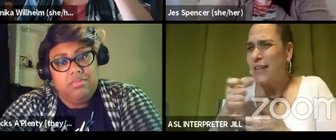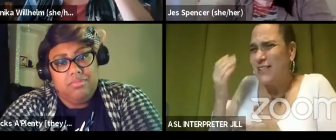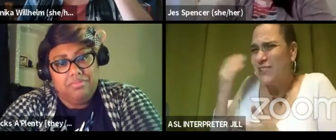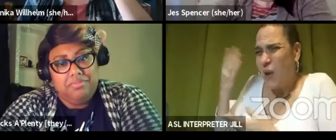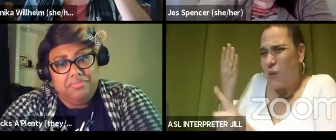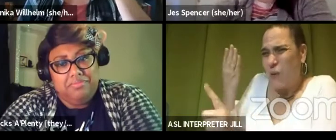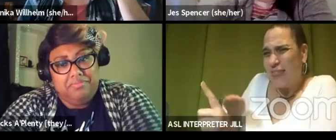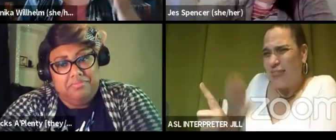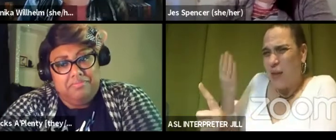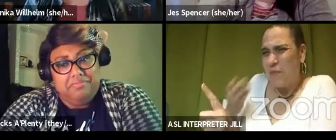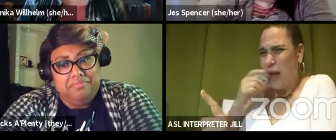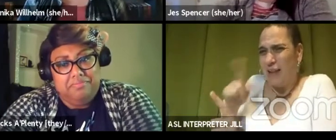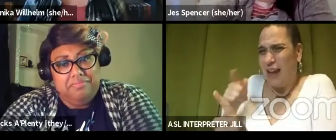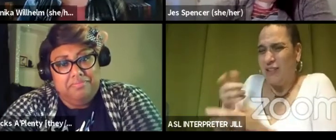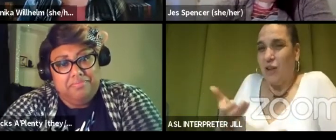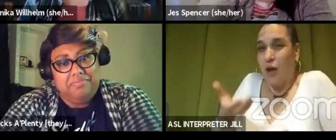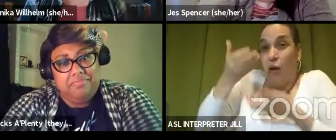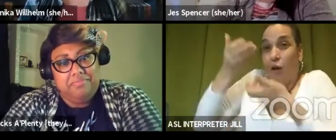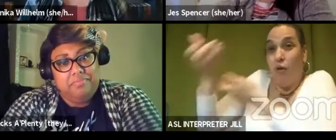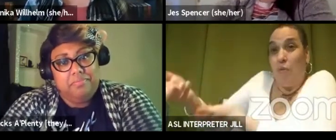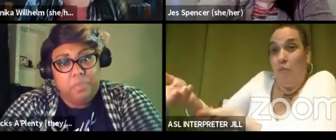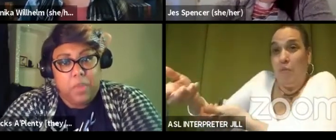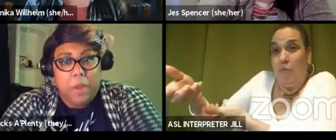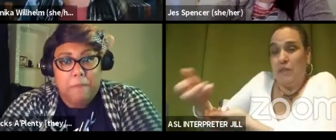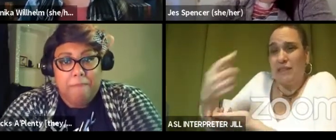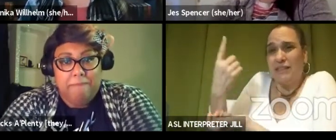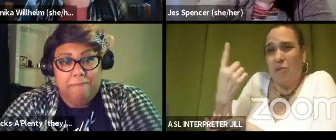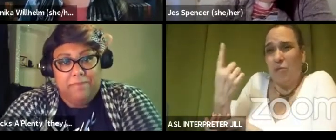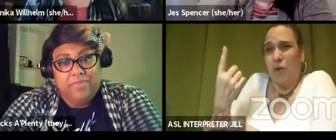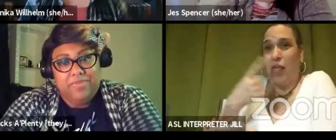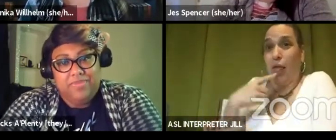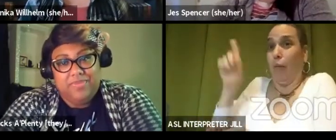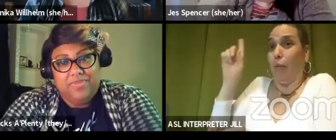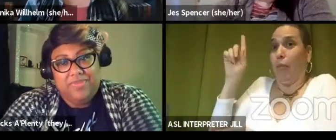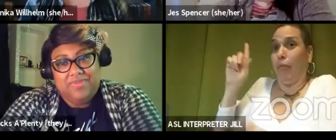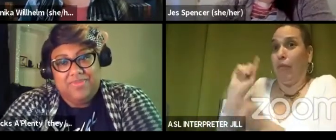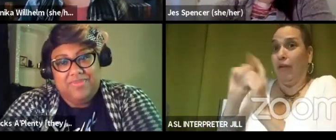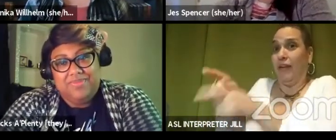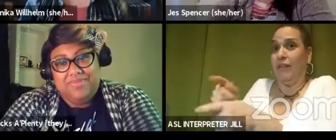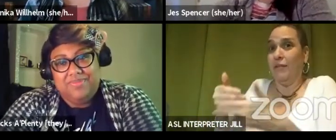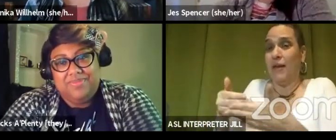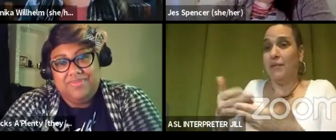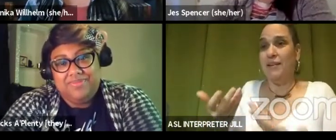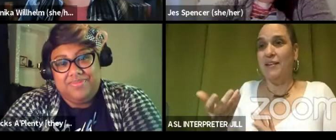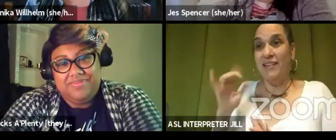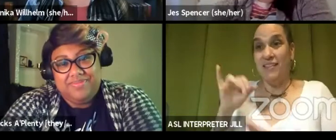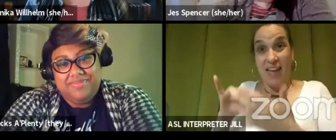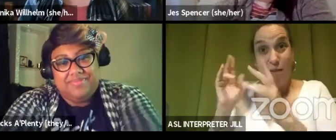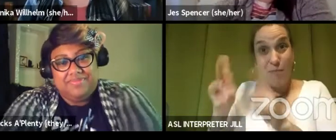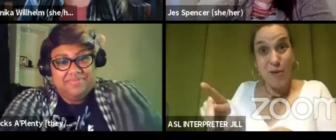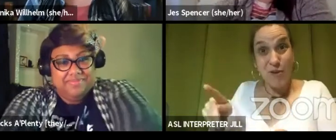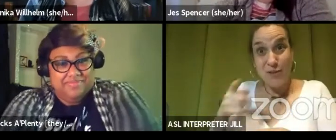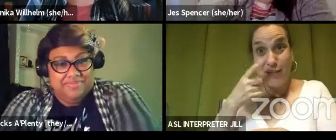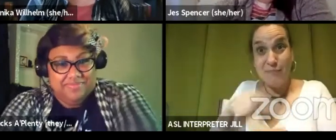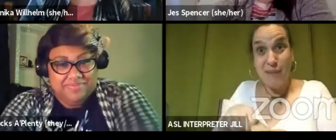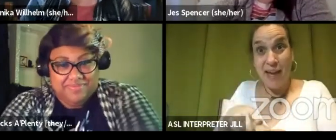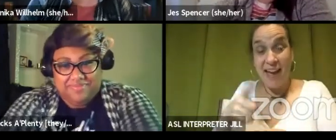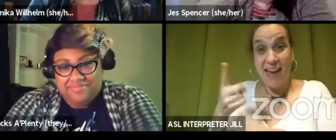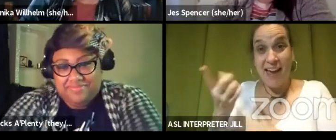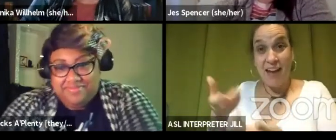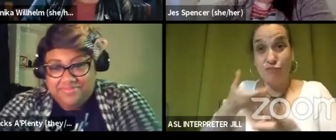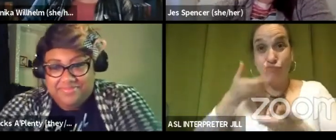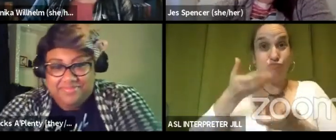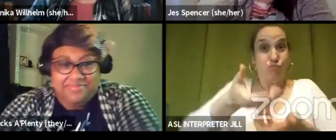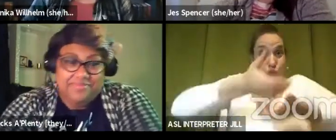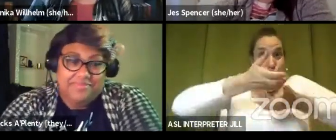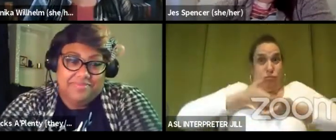guy. I'm not going to just hand my child over to some random person. And does that person, is that person okay with that? Right, right. And it was just,